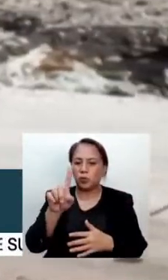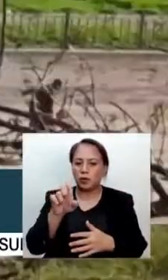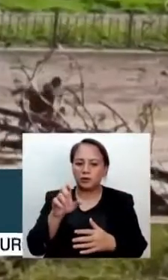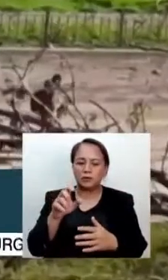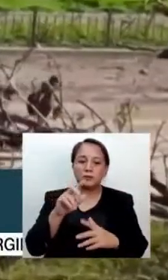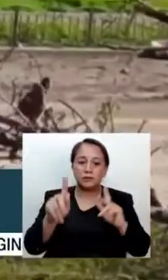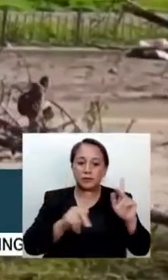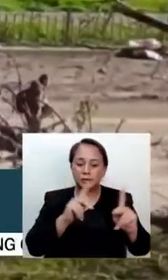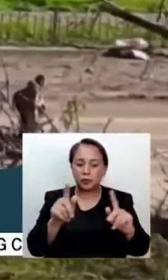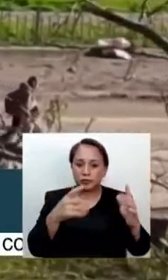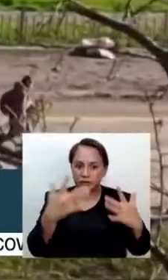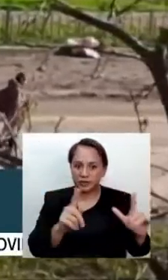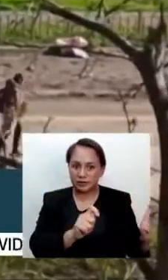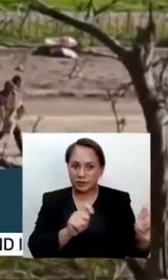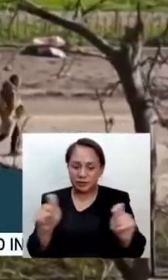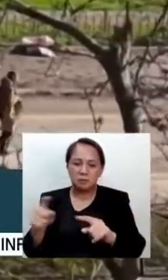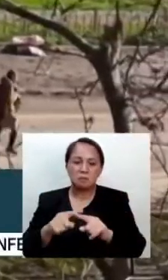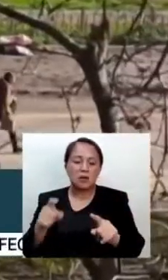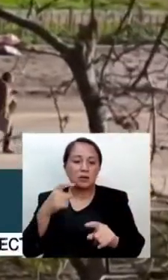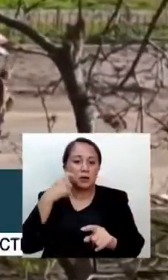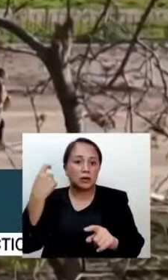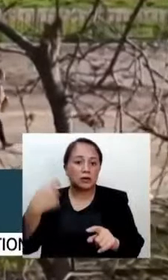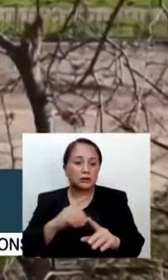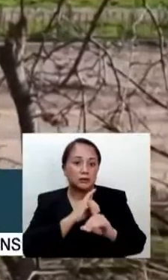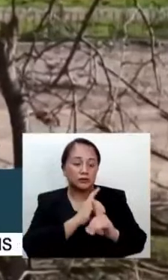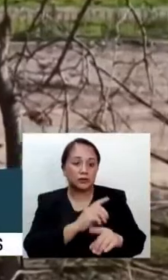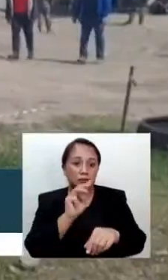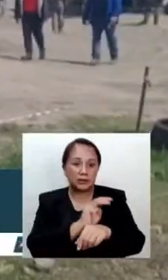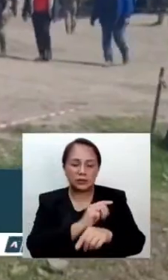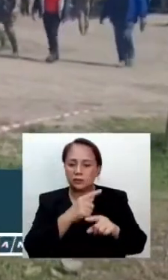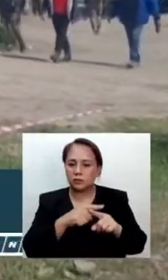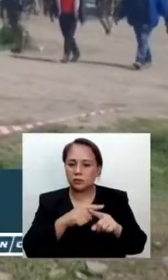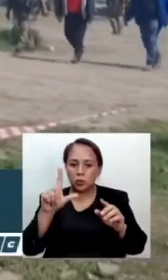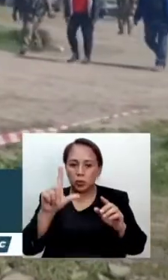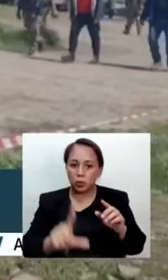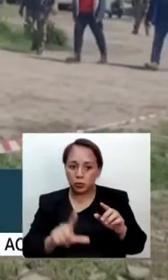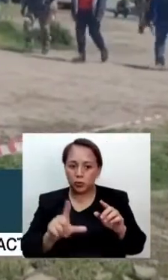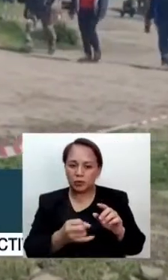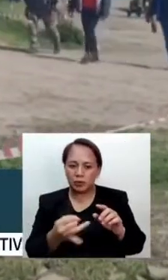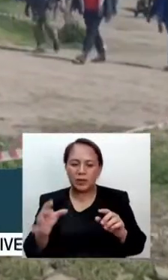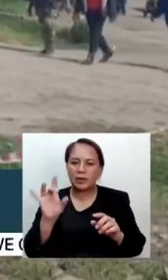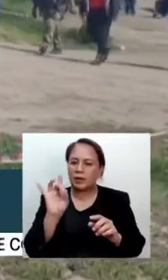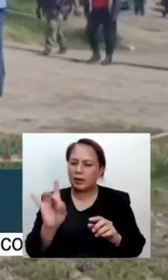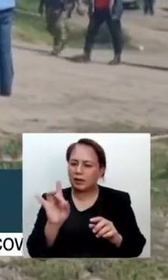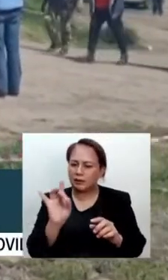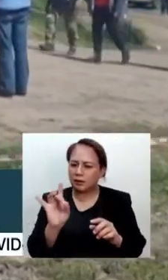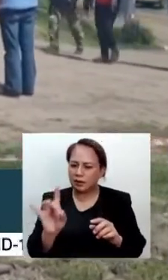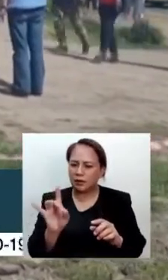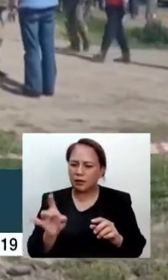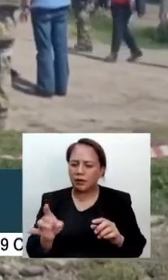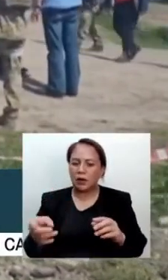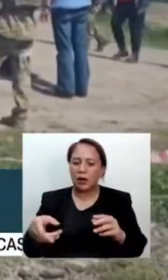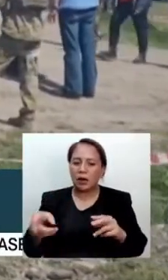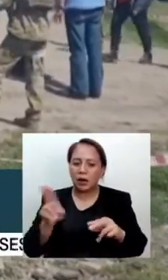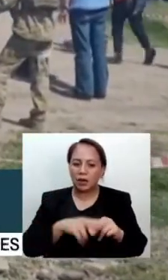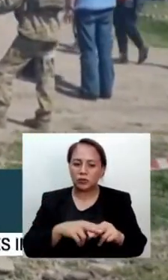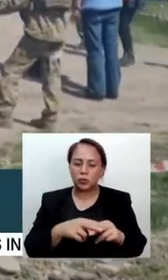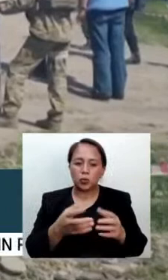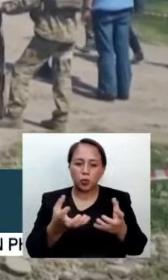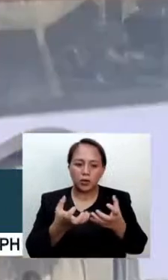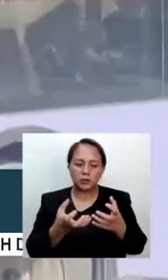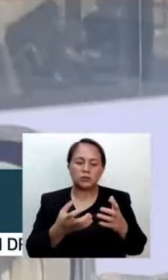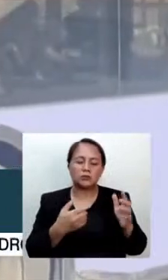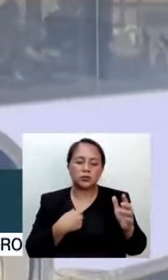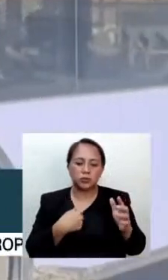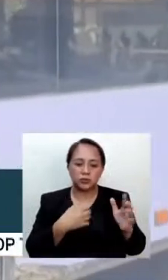been evacuated, but Russia's defense ministry gave a lower figure of 80, adding those who wish to leave were handed over